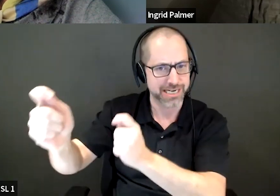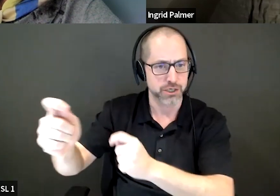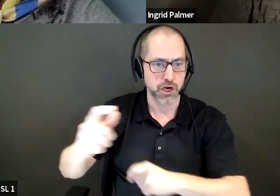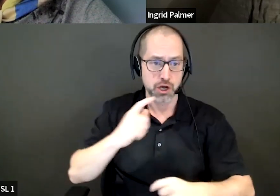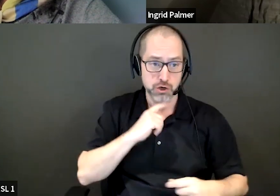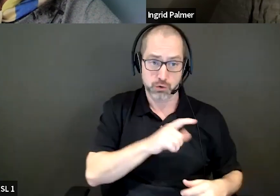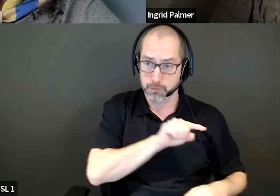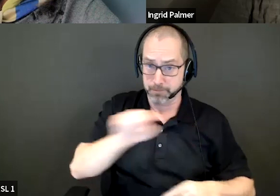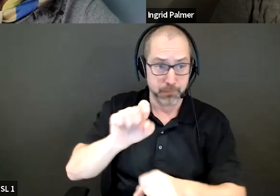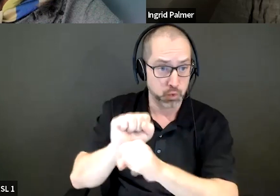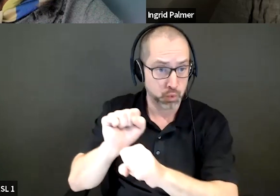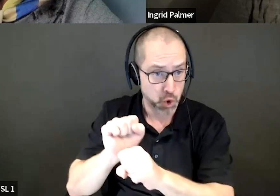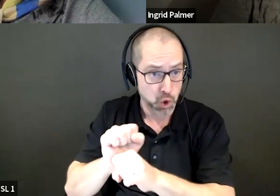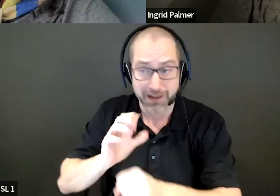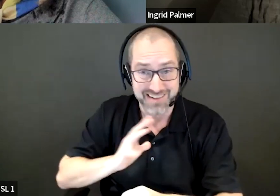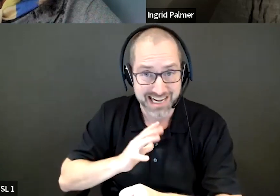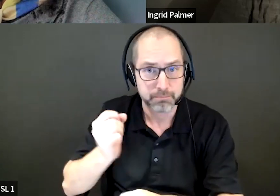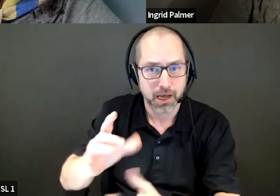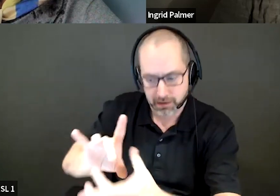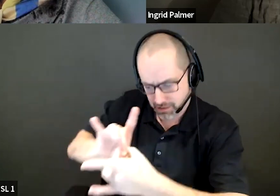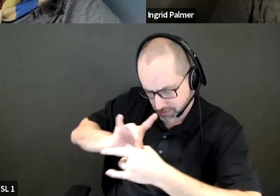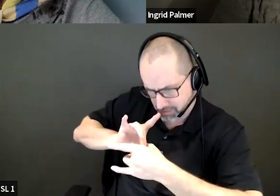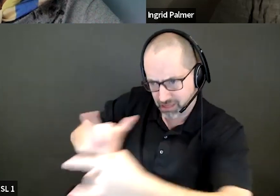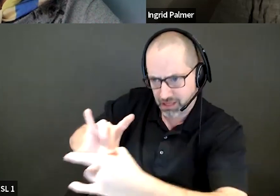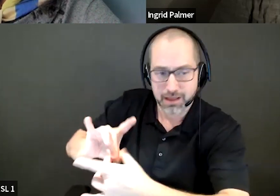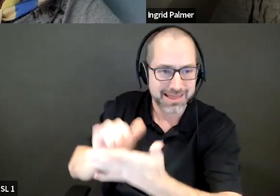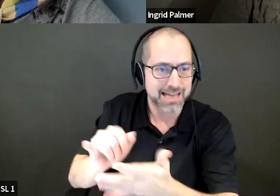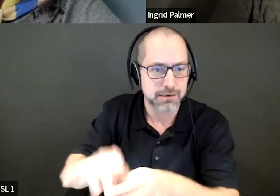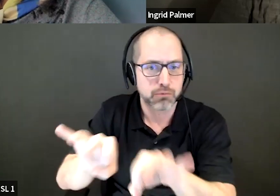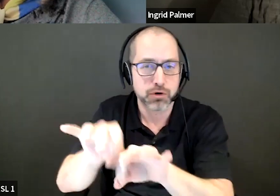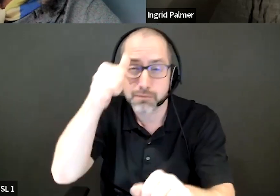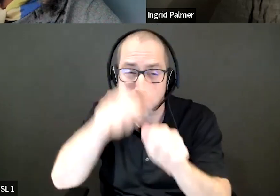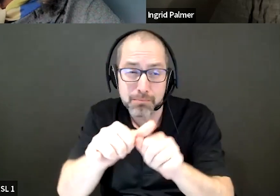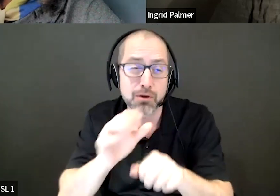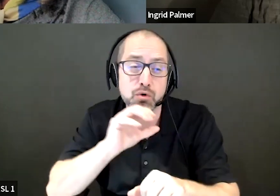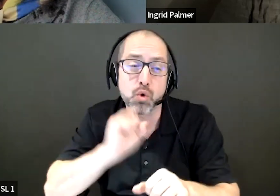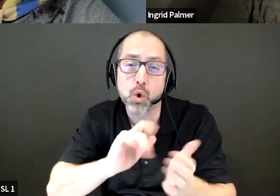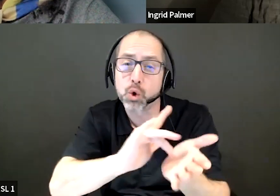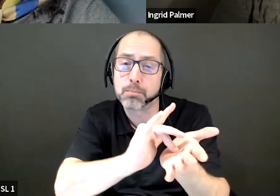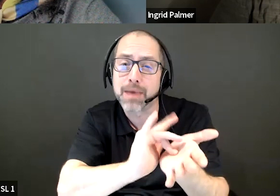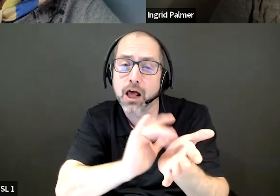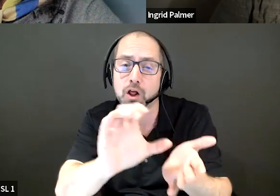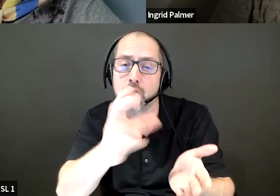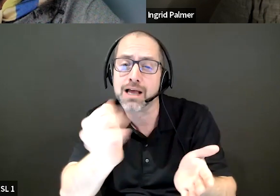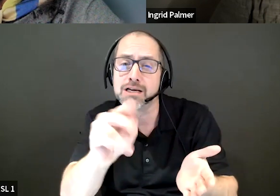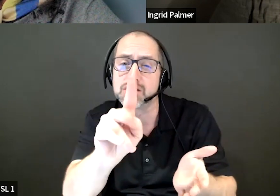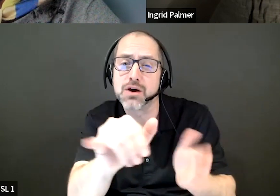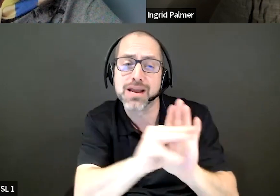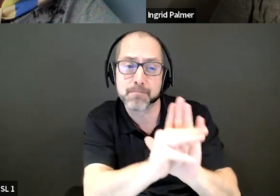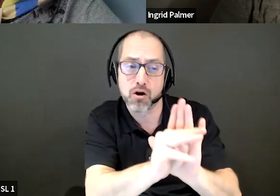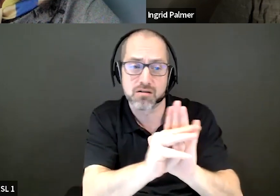important to discuss and understand the old medical charity model that most of society bases itself